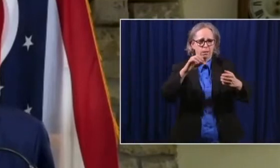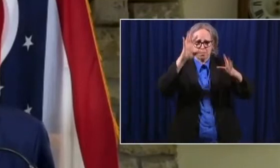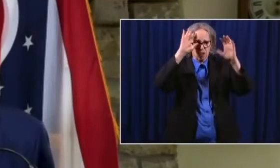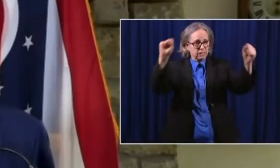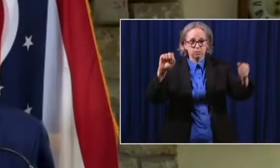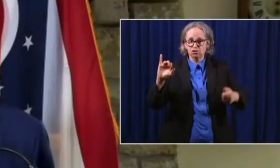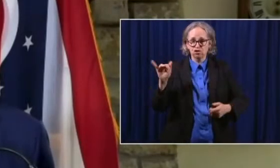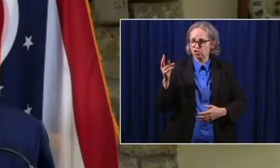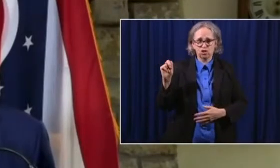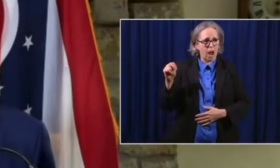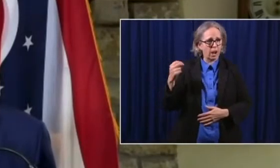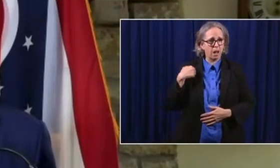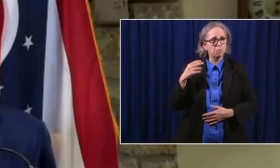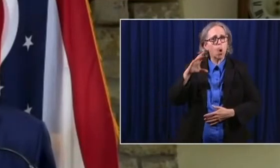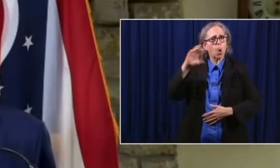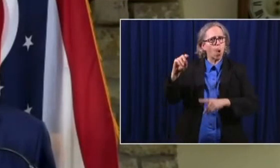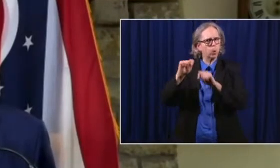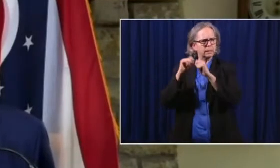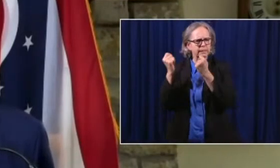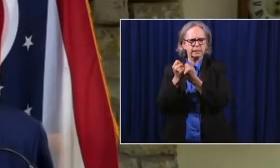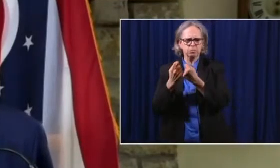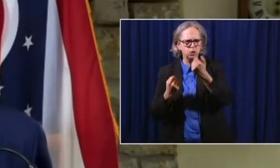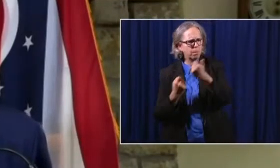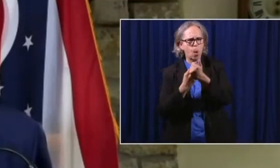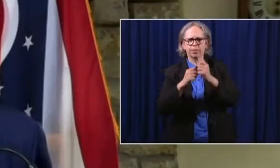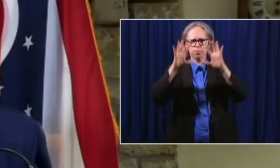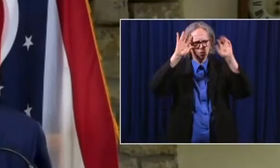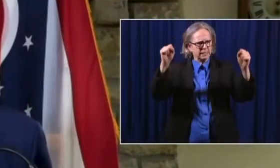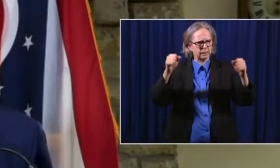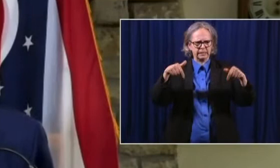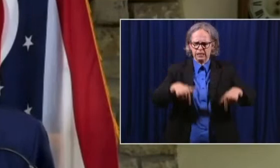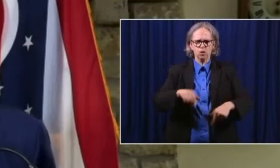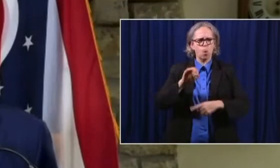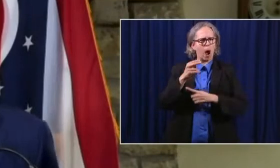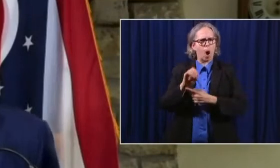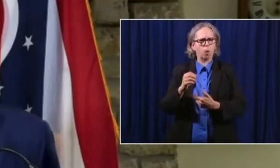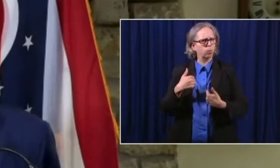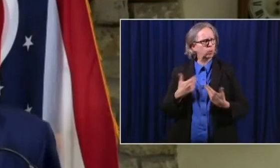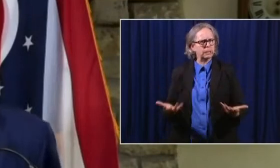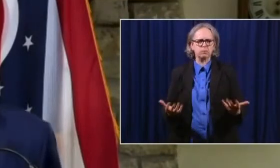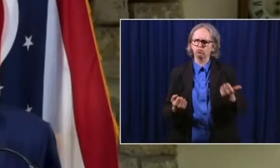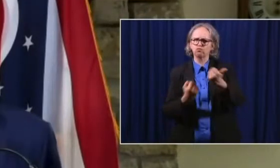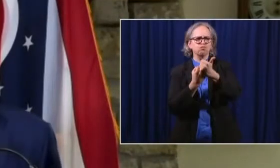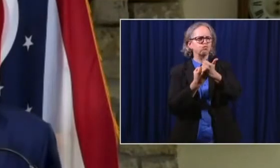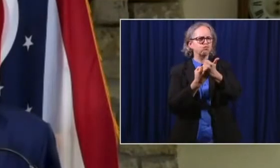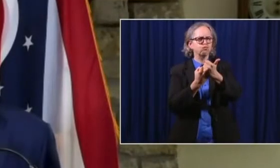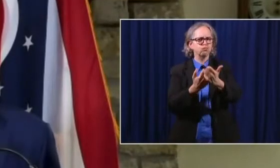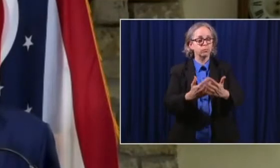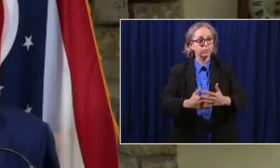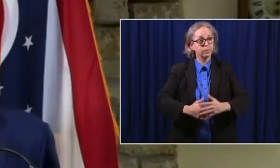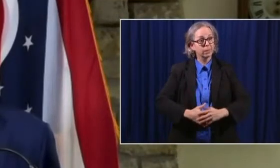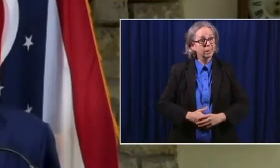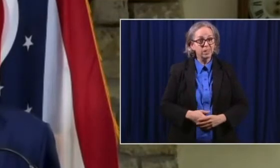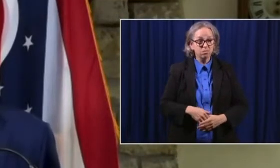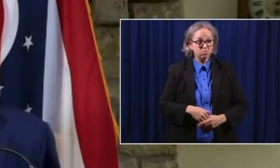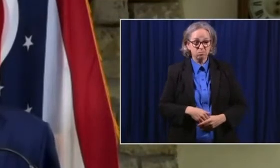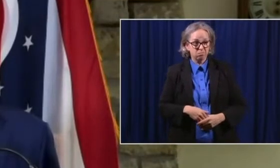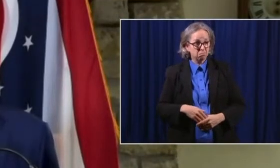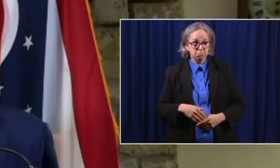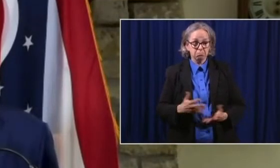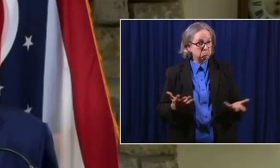Ohio, and so that's very, very much behind the president.